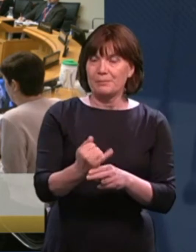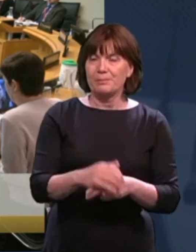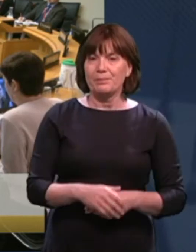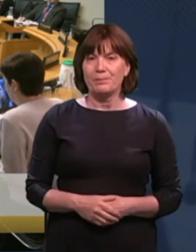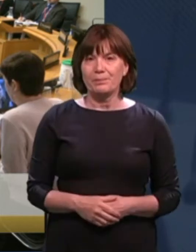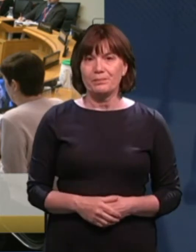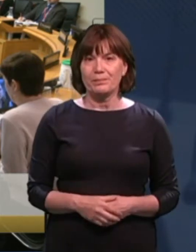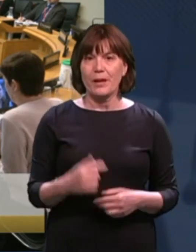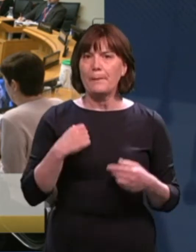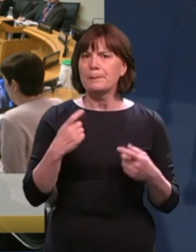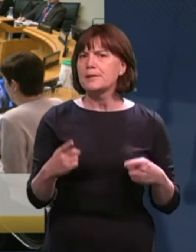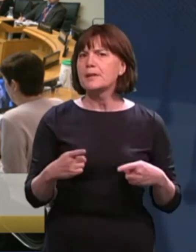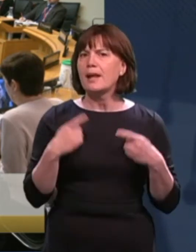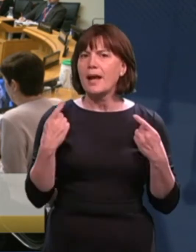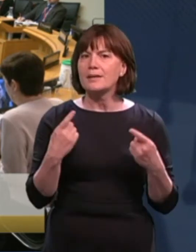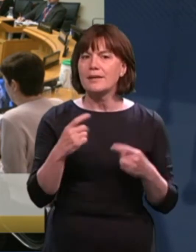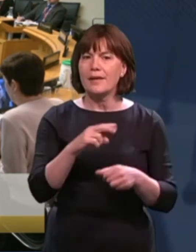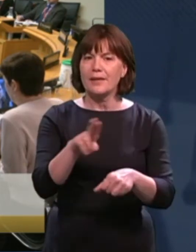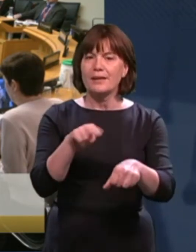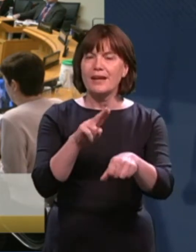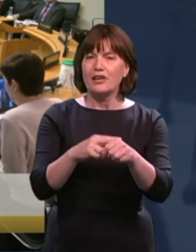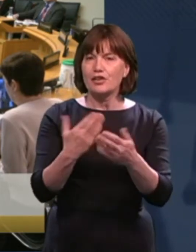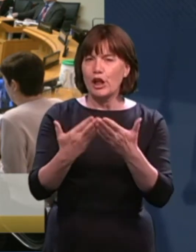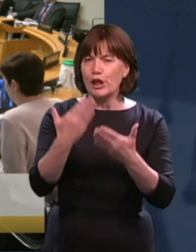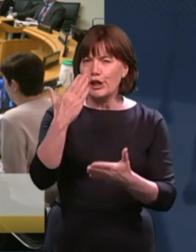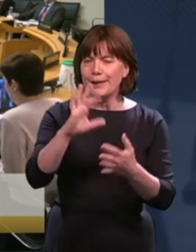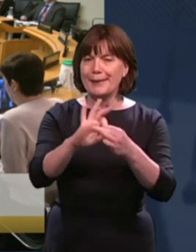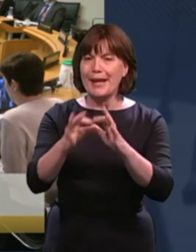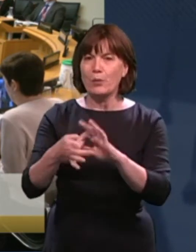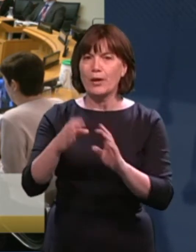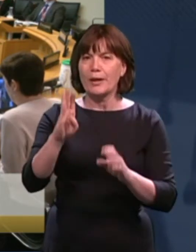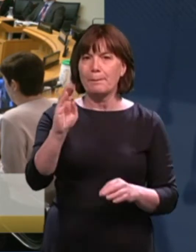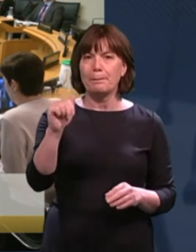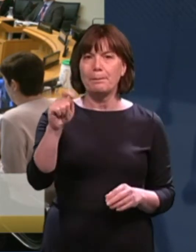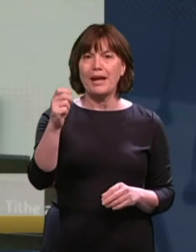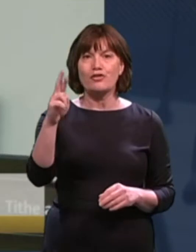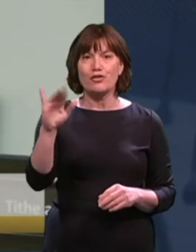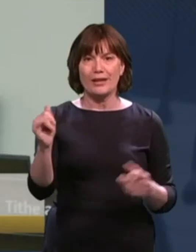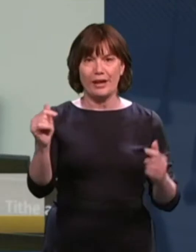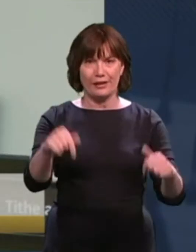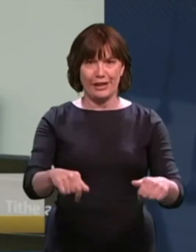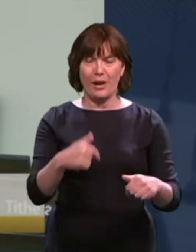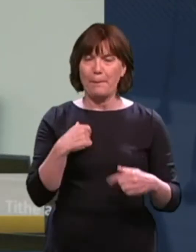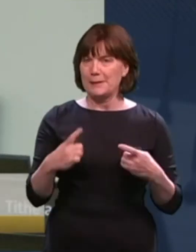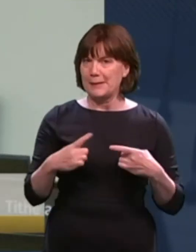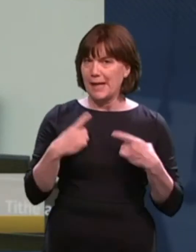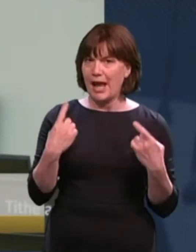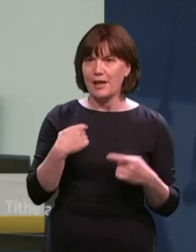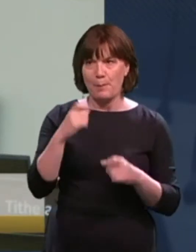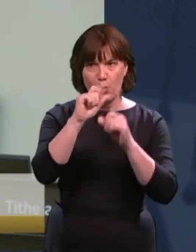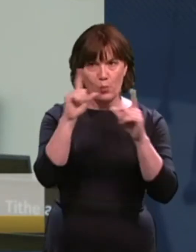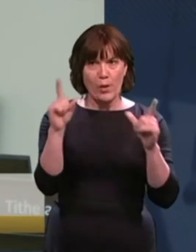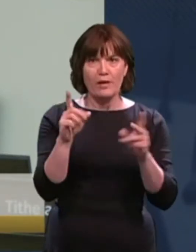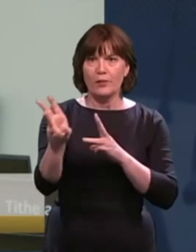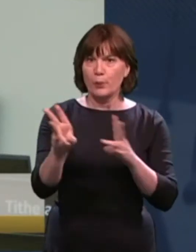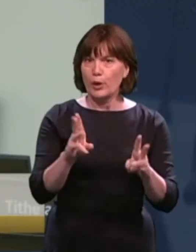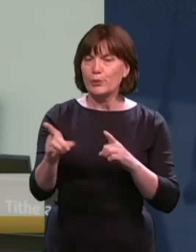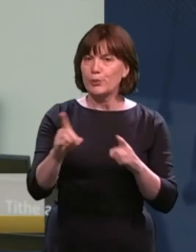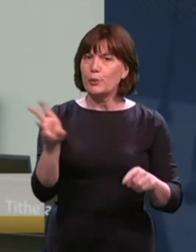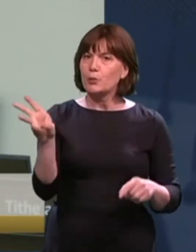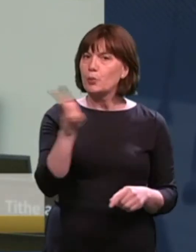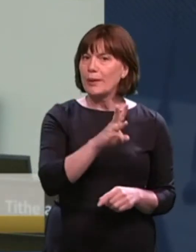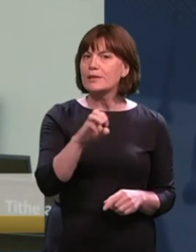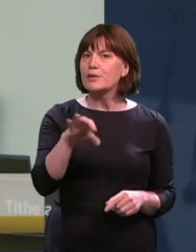In particular, I'm delighted that the National Learning Network Bantry could join us. I'm aware of the incredible work you do in West Cork and the significant